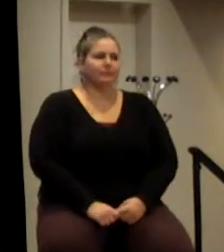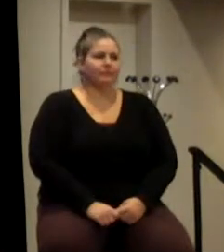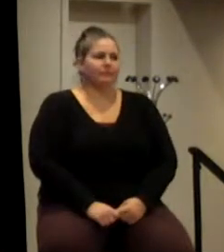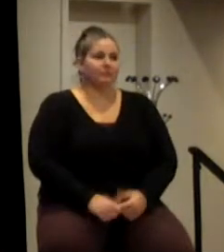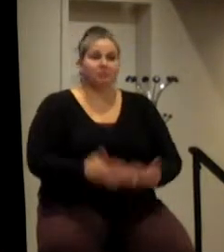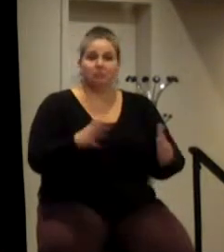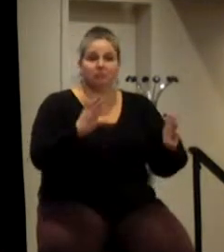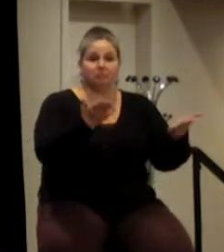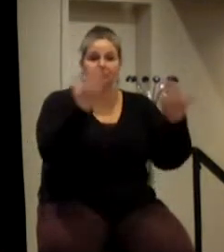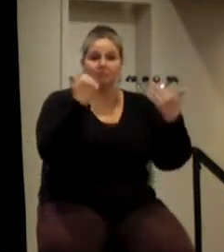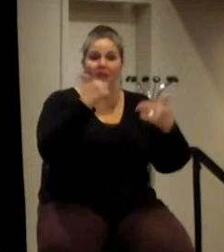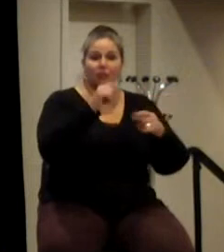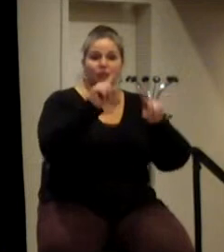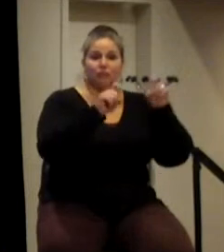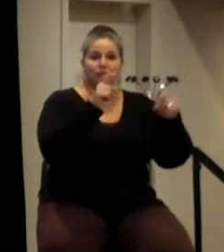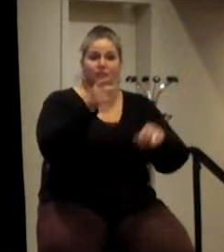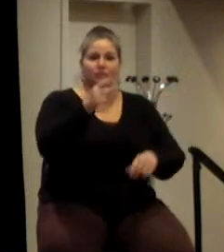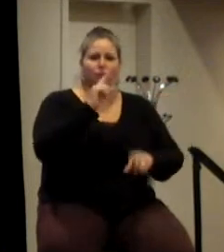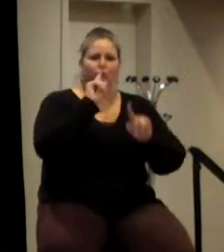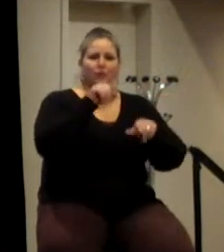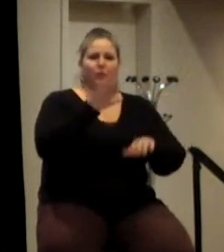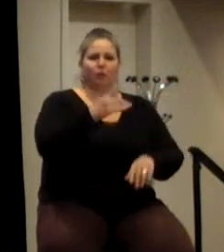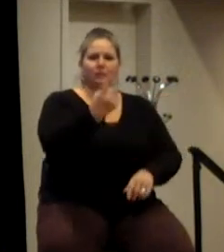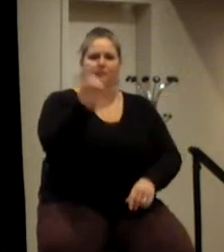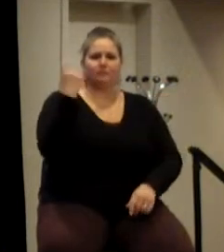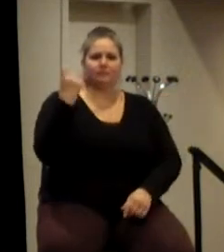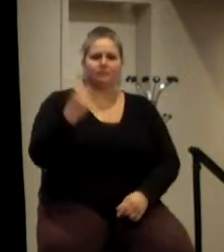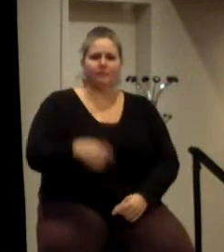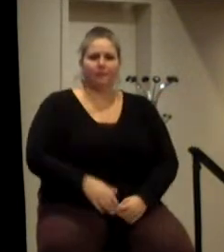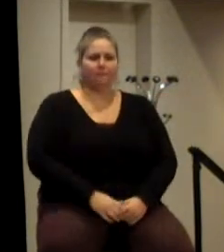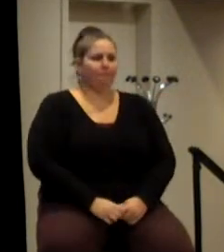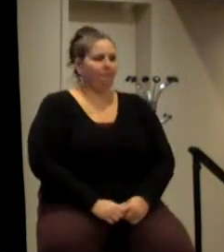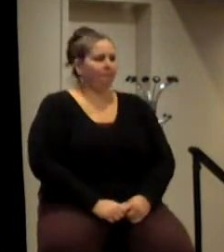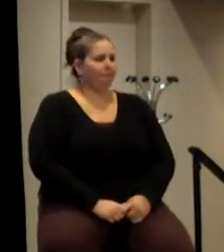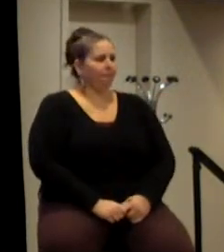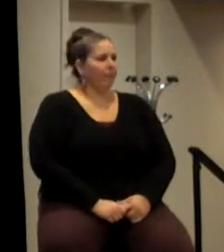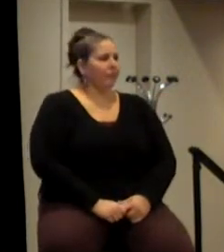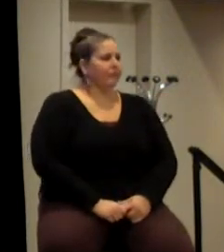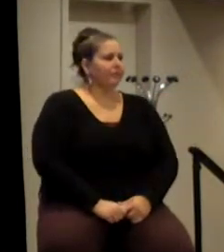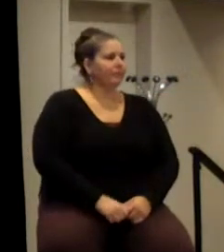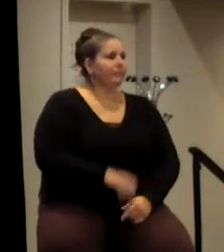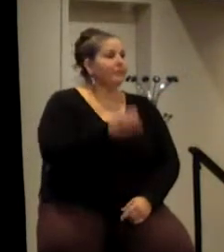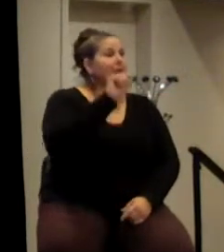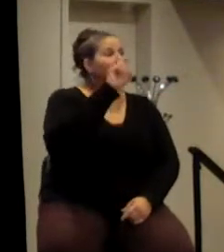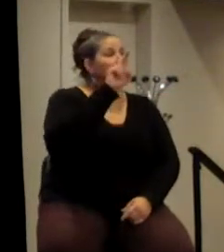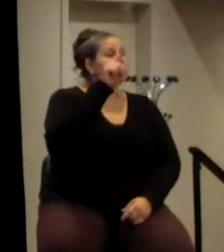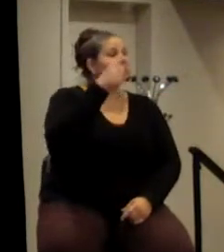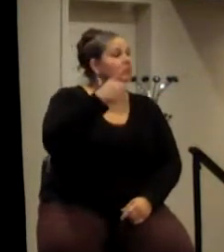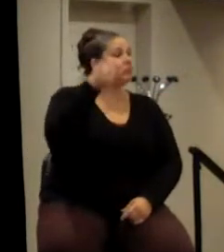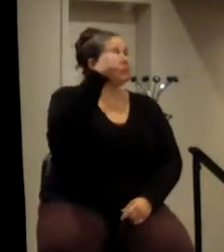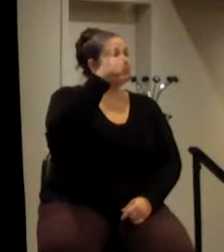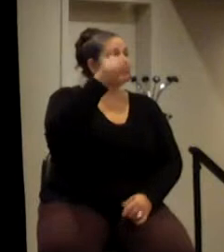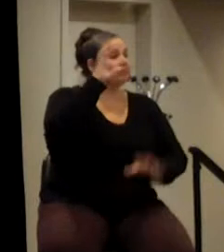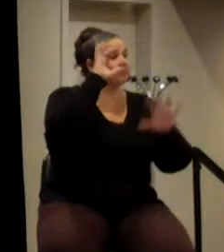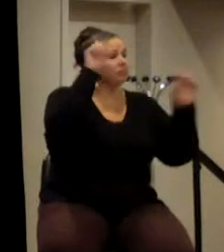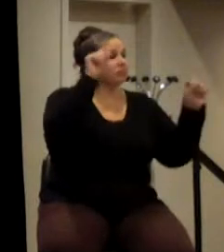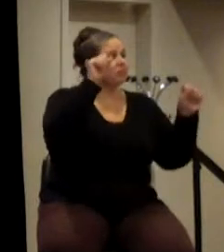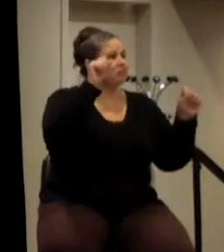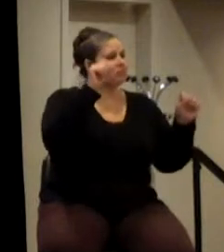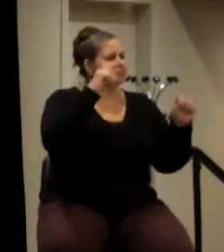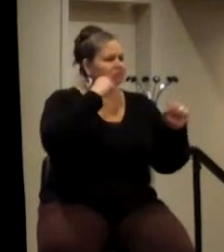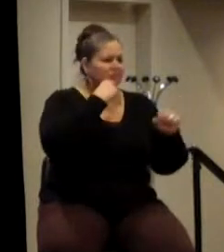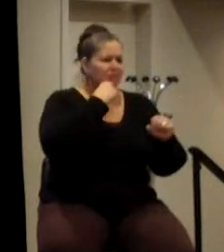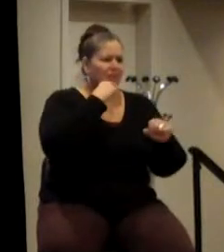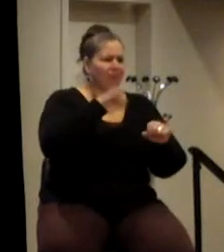So, Syracuse University Chancellor Ken Server sent out an email yesterday saying that the university is approaching a threshold of